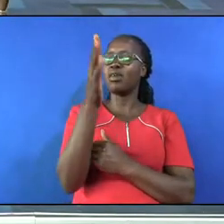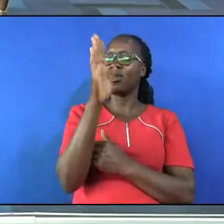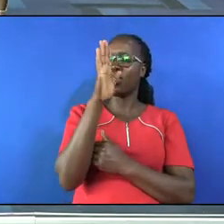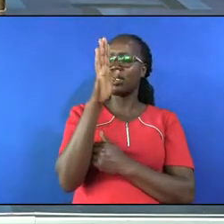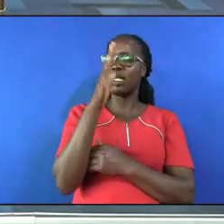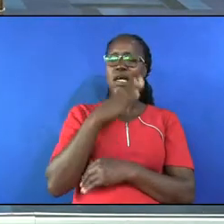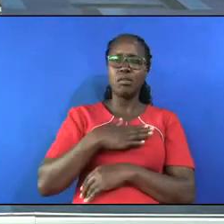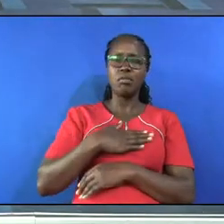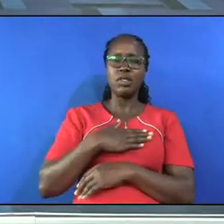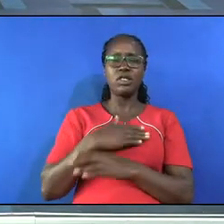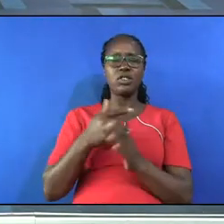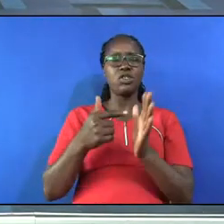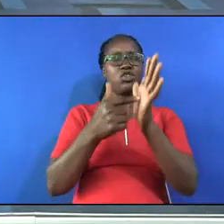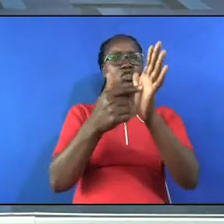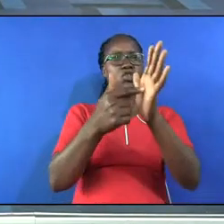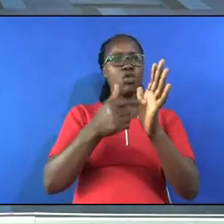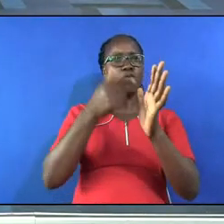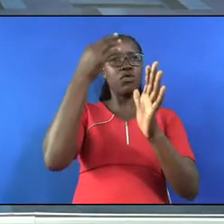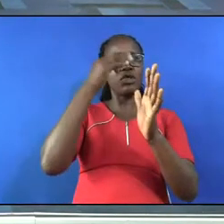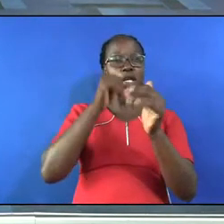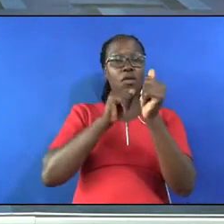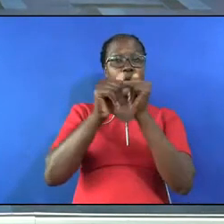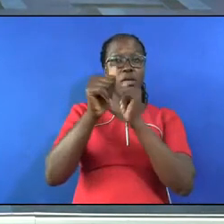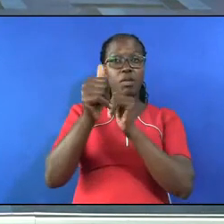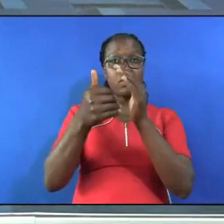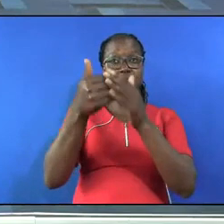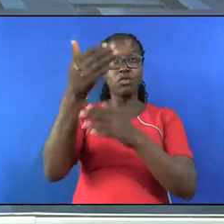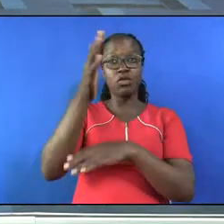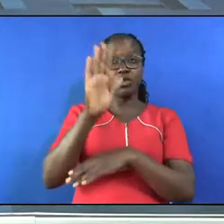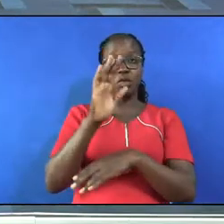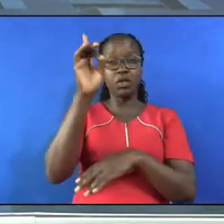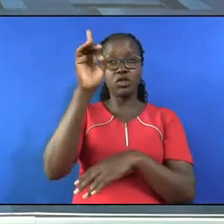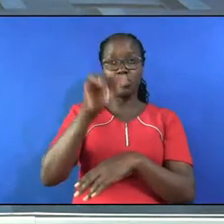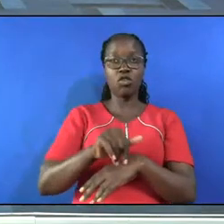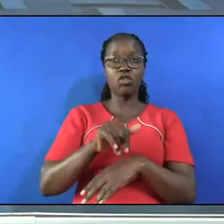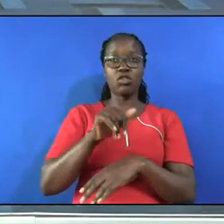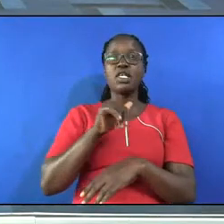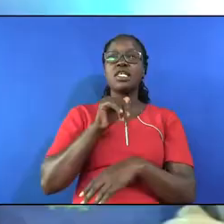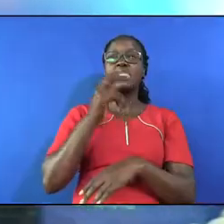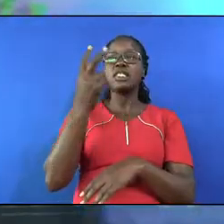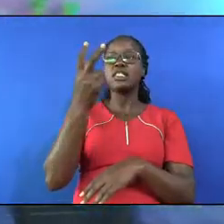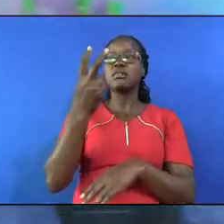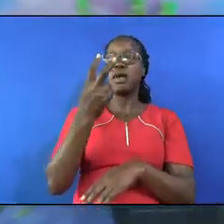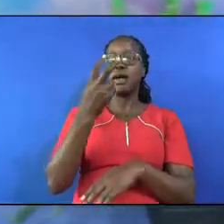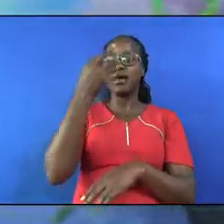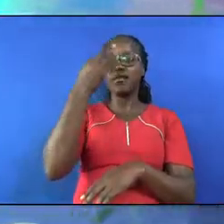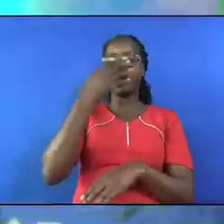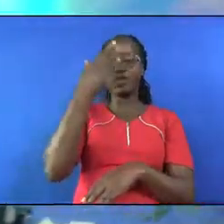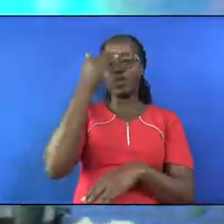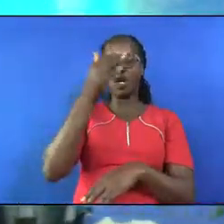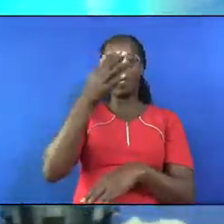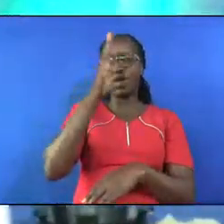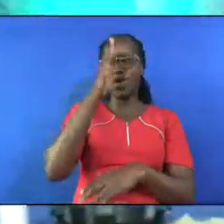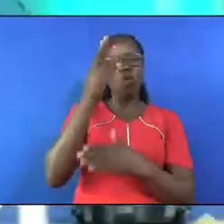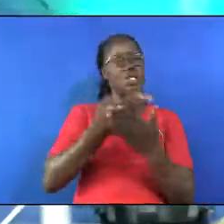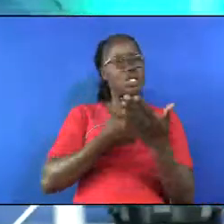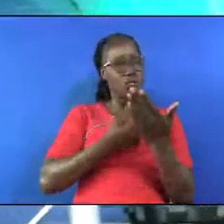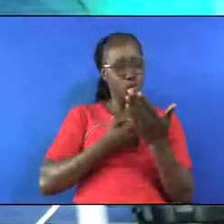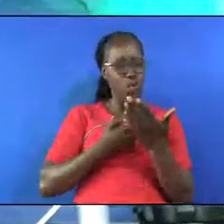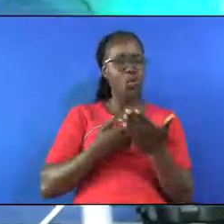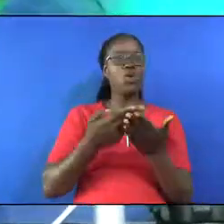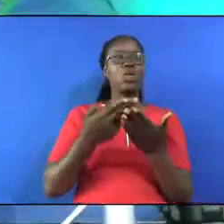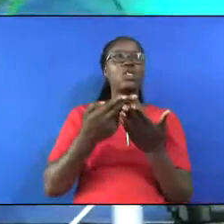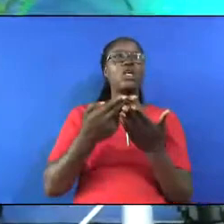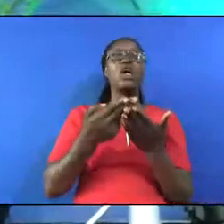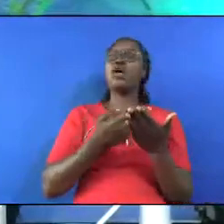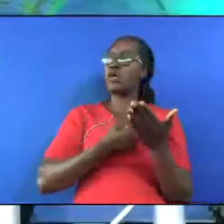what did God tell him? I will pass before you, but you won't see my face, right? Why? Because God is holy.